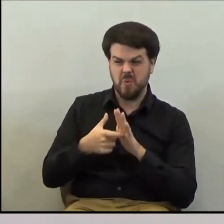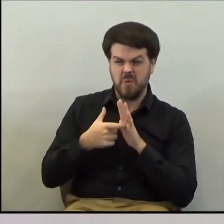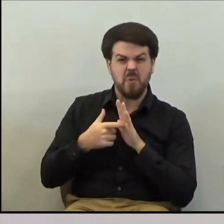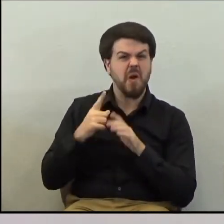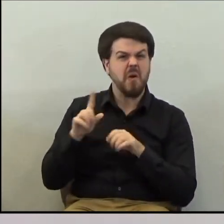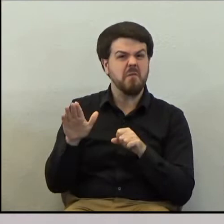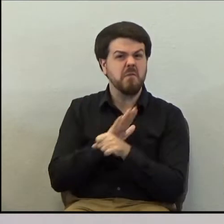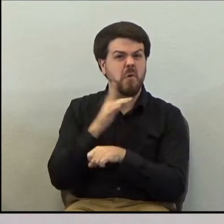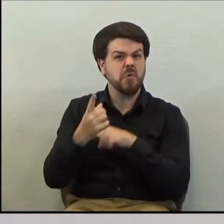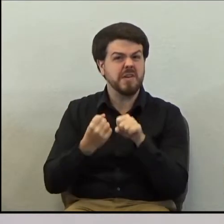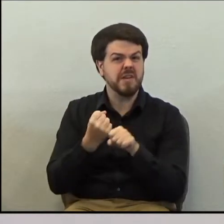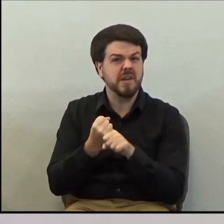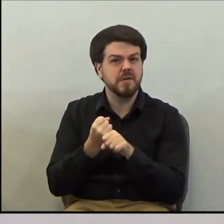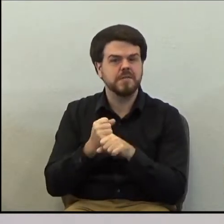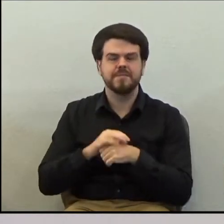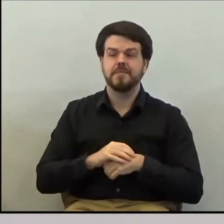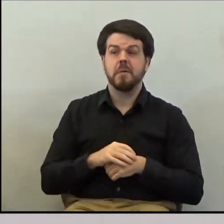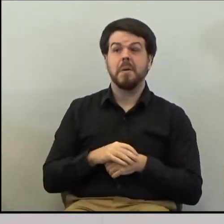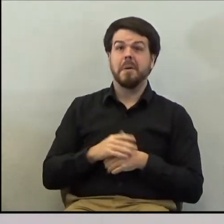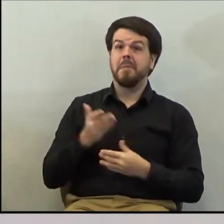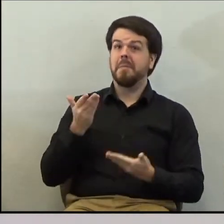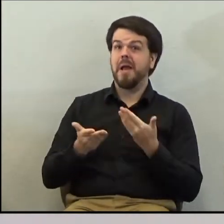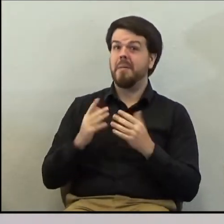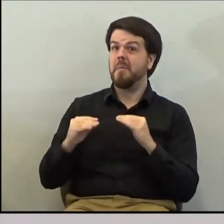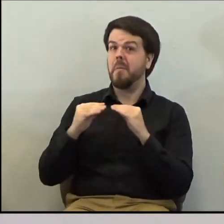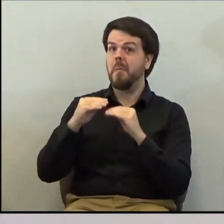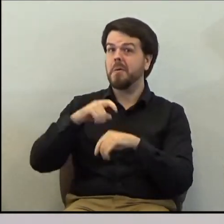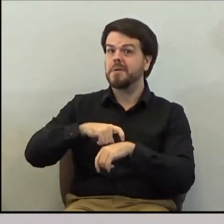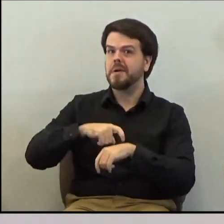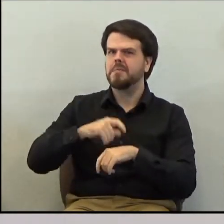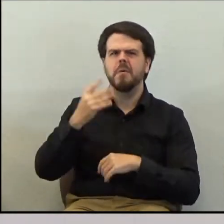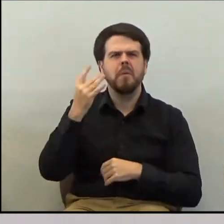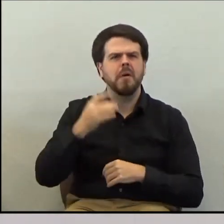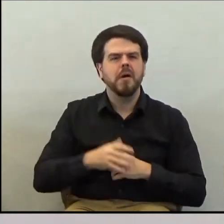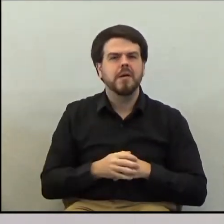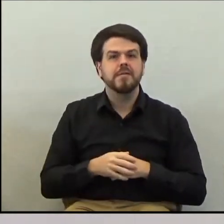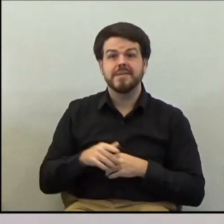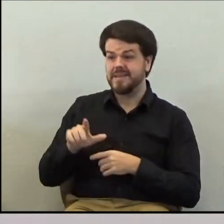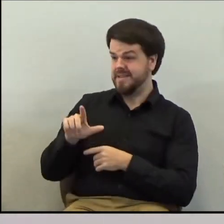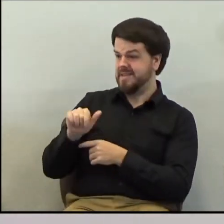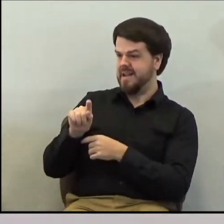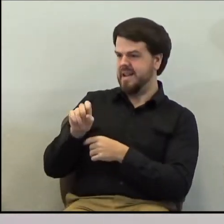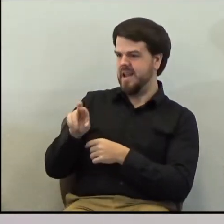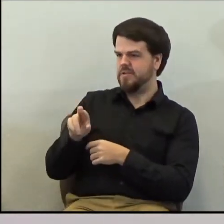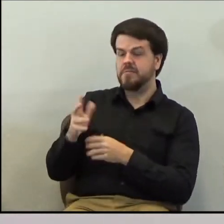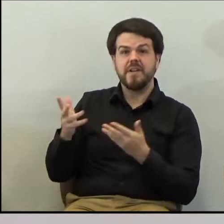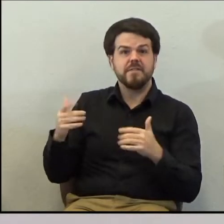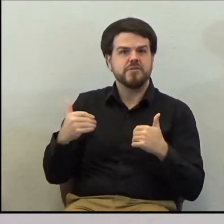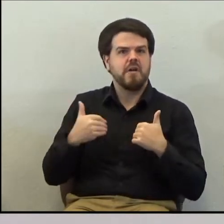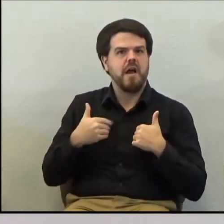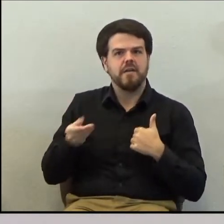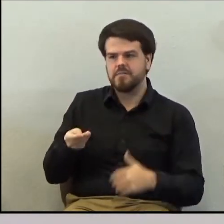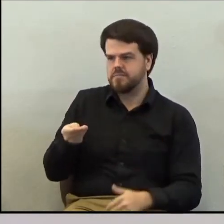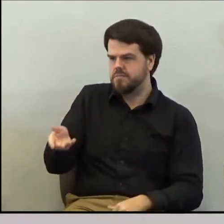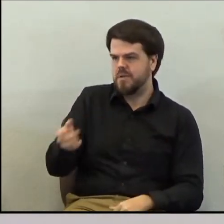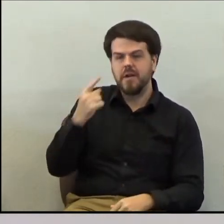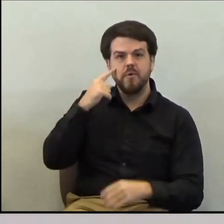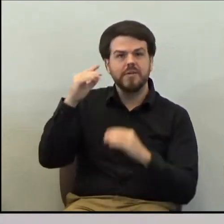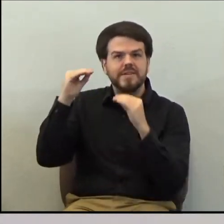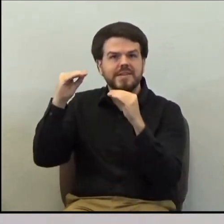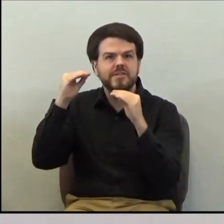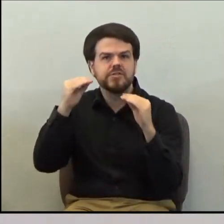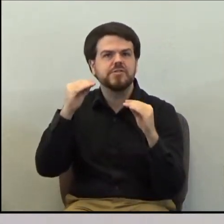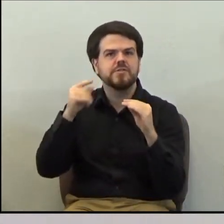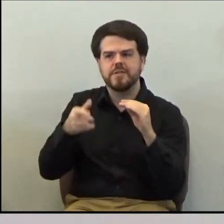Well, you know, they probably took a lot longer because this letter was all that they had to teach their flock about